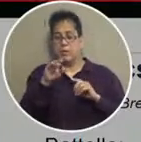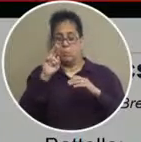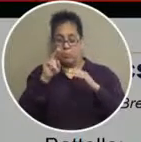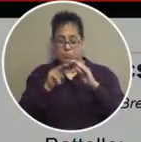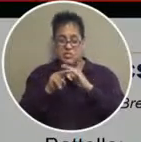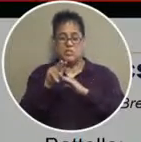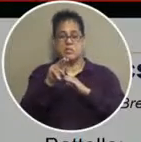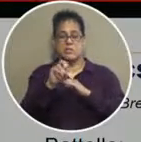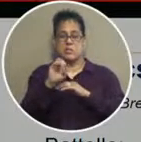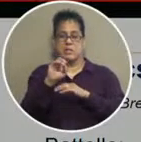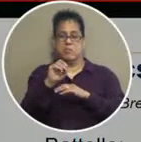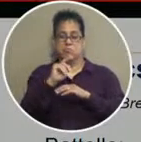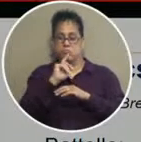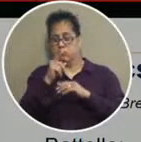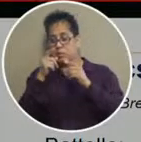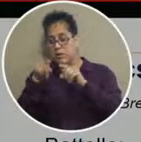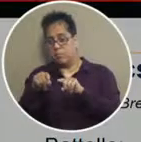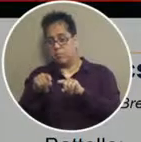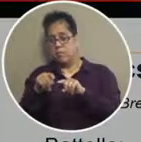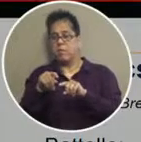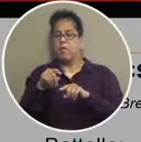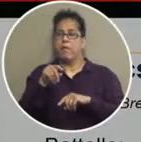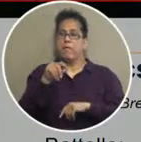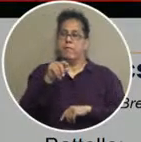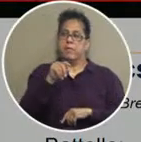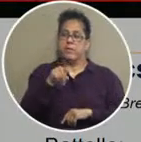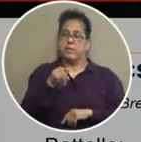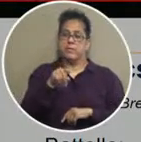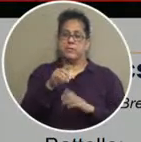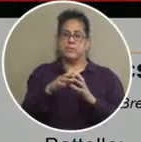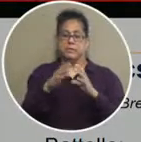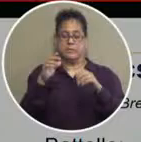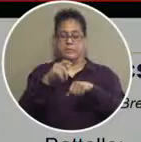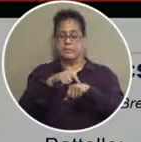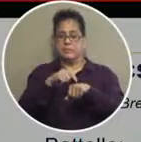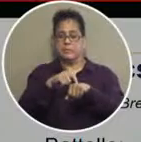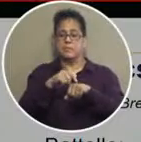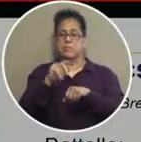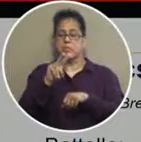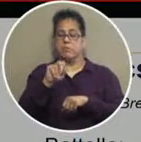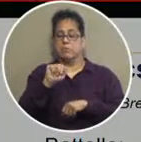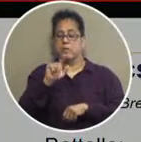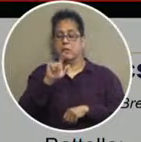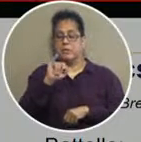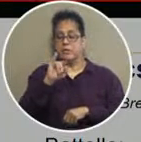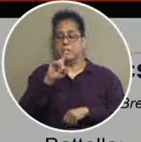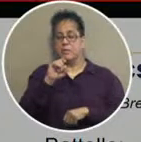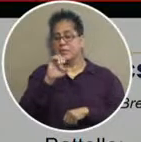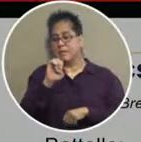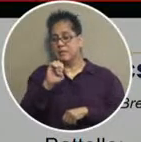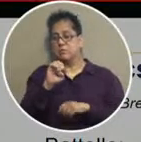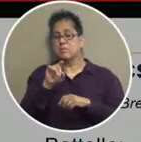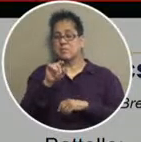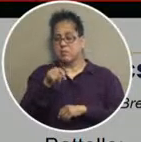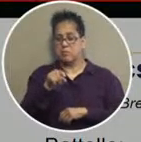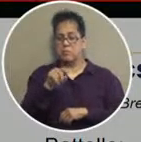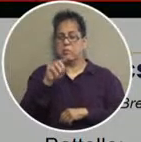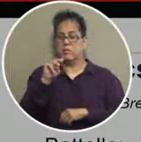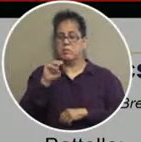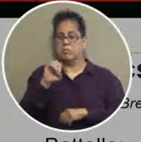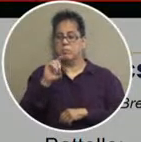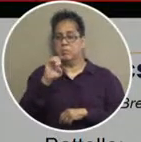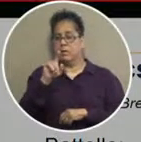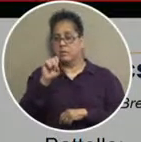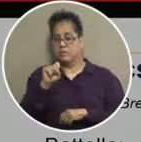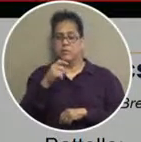what actually happened. Now, there just hasn't been a ton of time to actually validate a lot of these models. And so we are